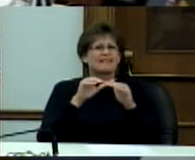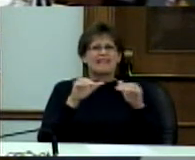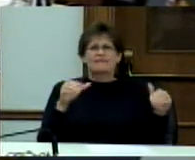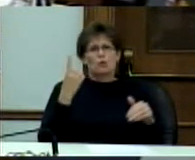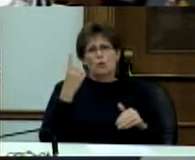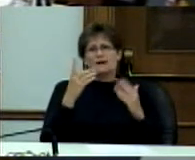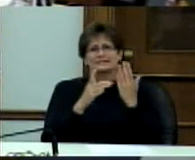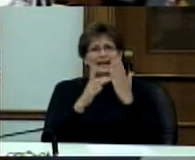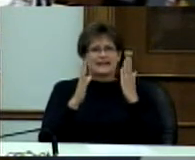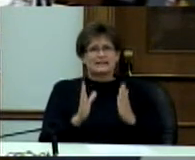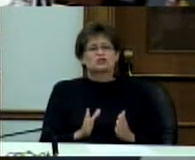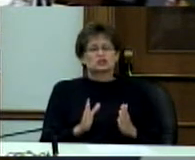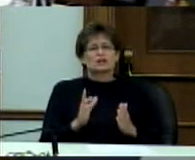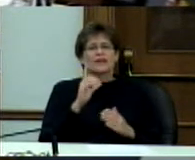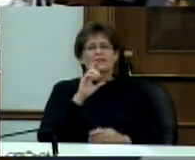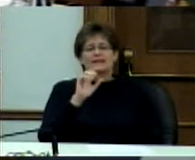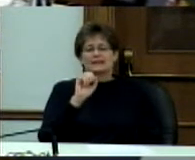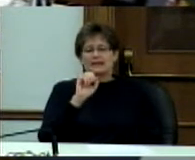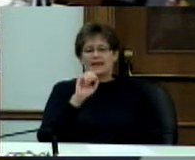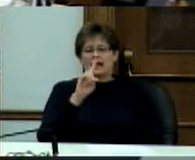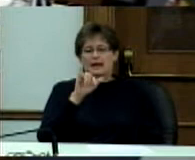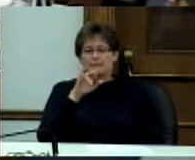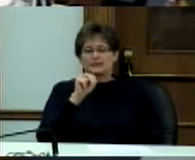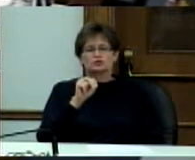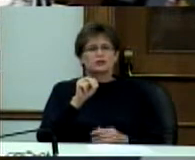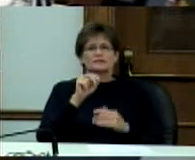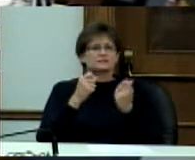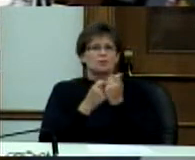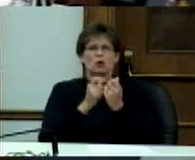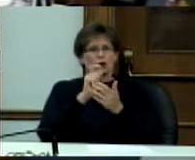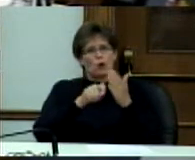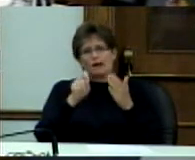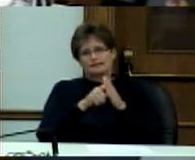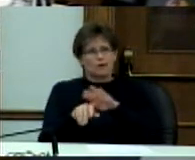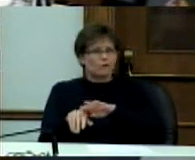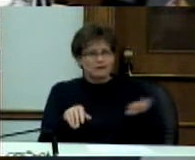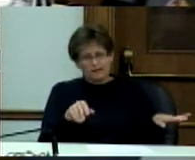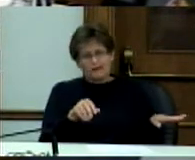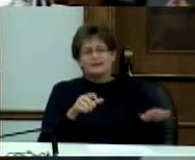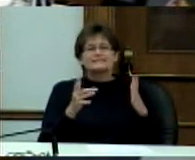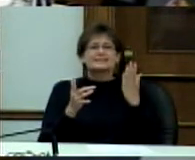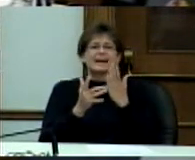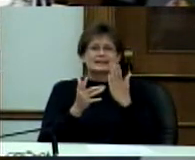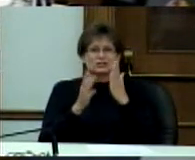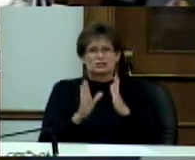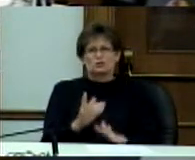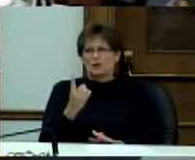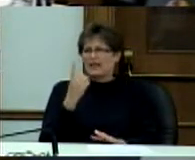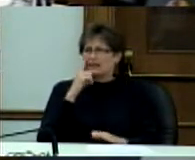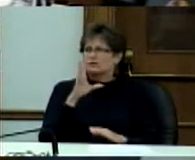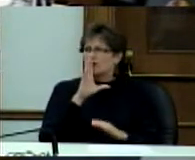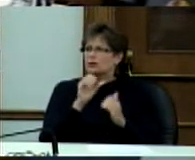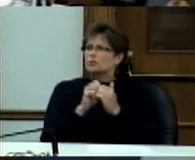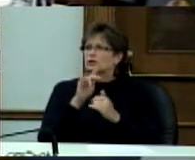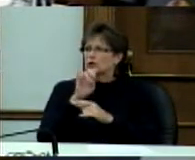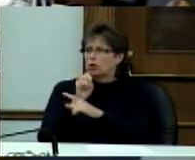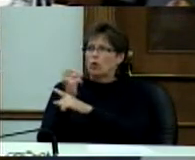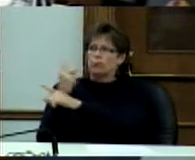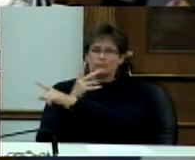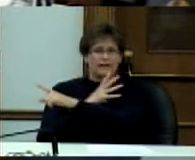technician. Yeah, I think we crossed out administrative support, we had technician. I checked with Nicole, and that was okay, wasn't